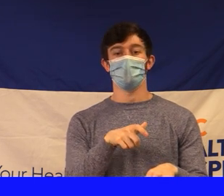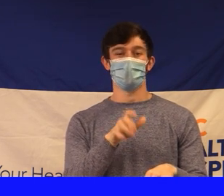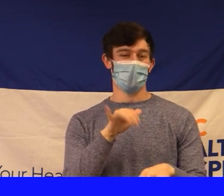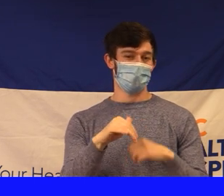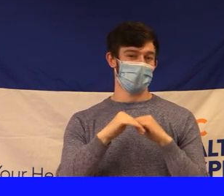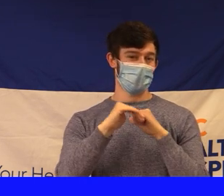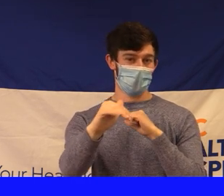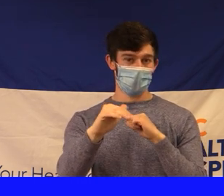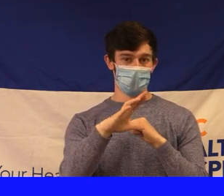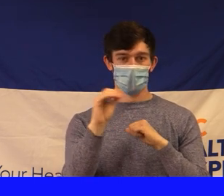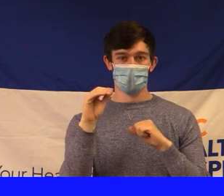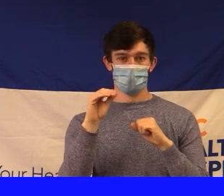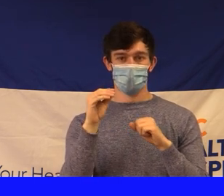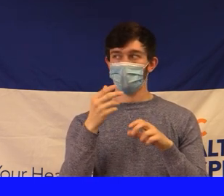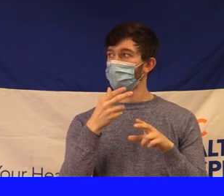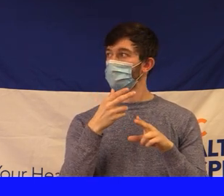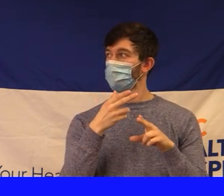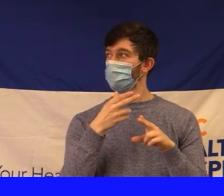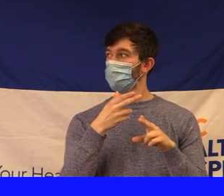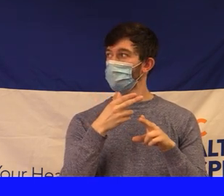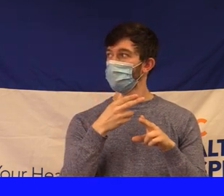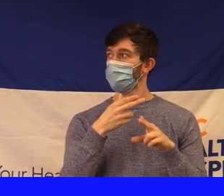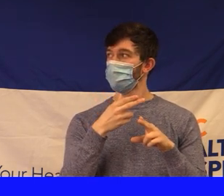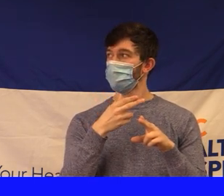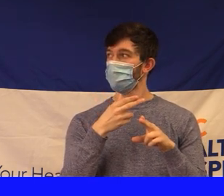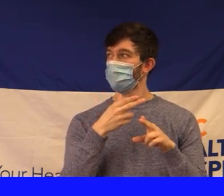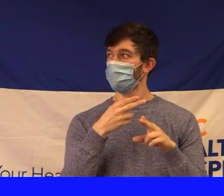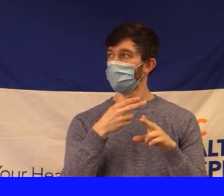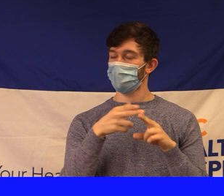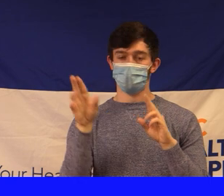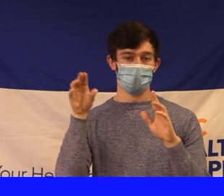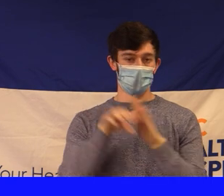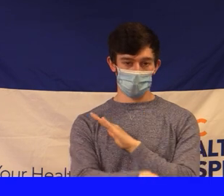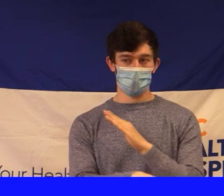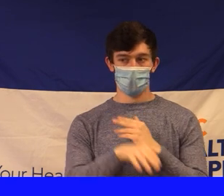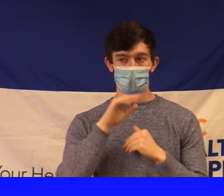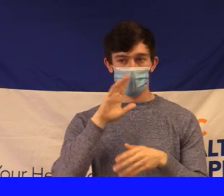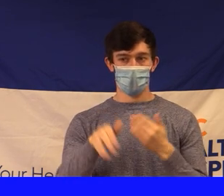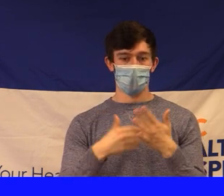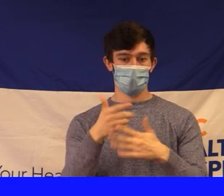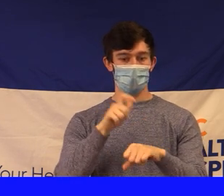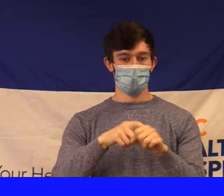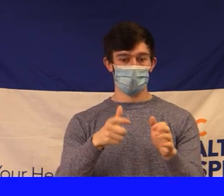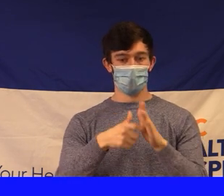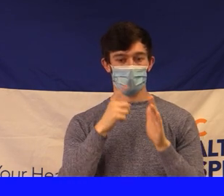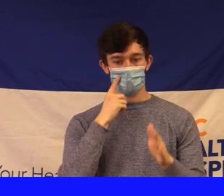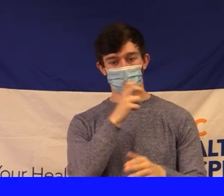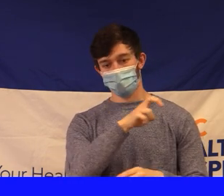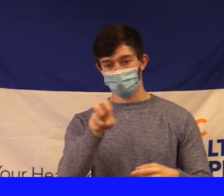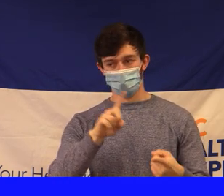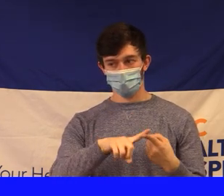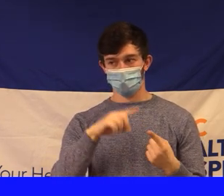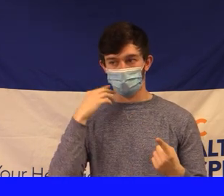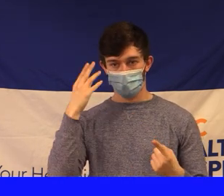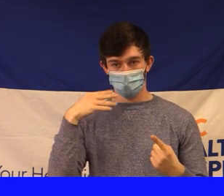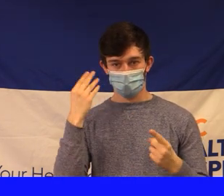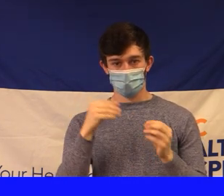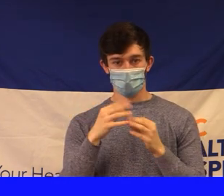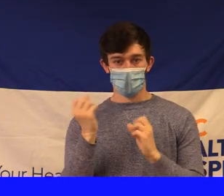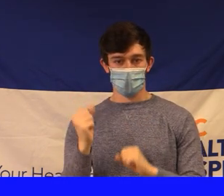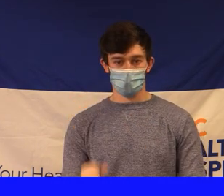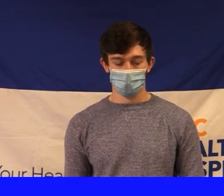steady and sharp drop off across all types of transfers to Bellevue happening and getting completed much more